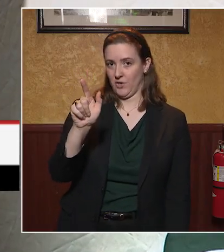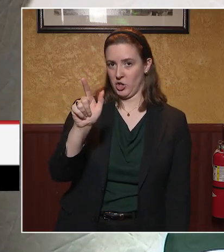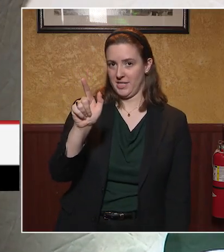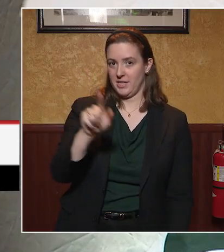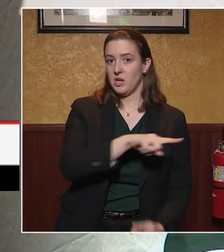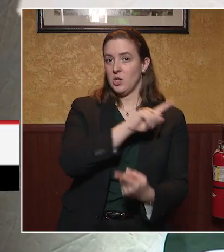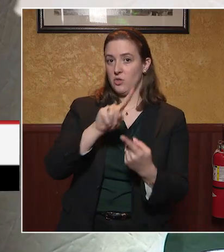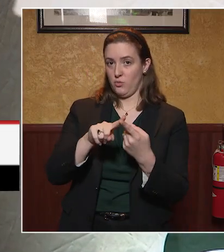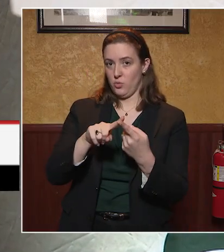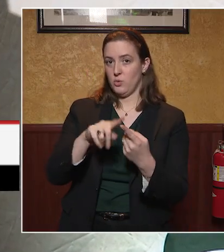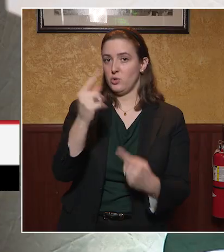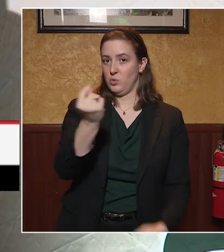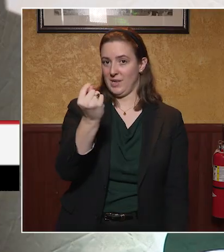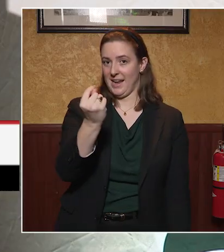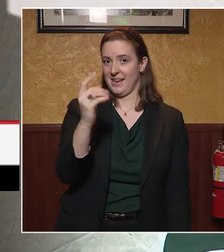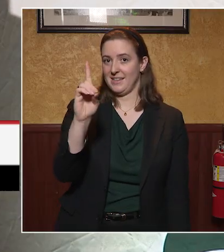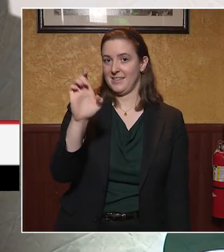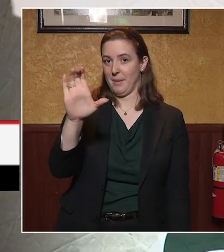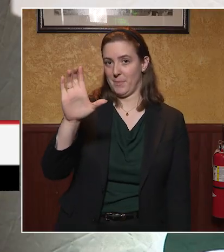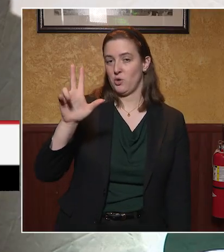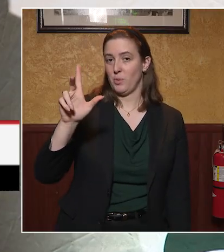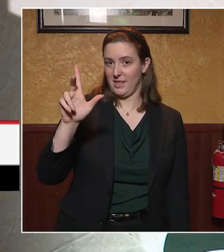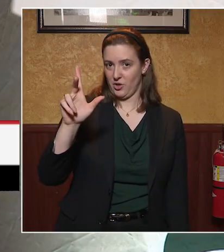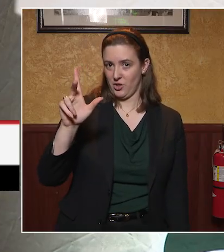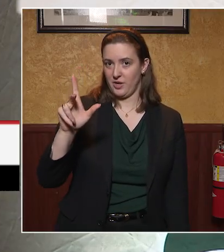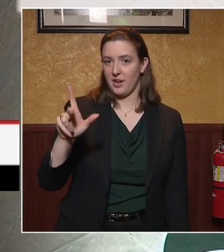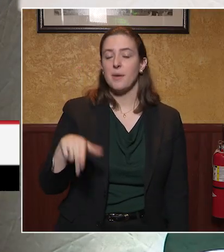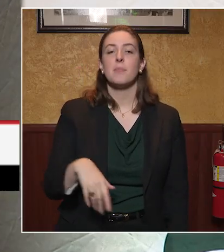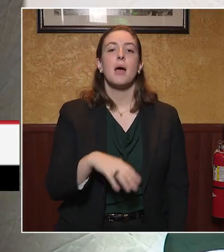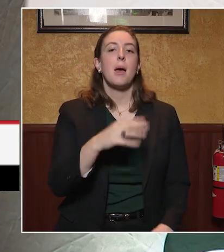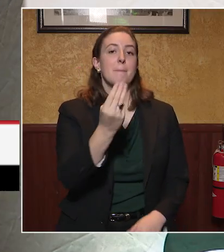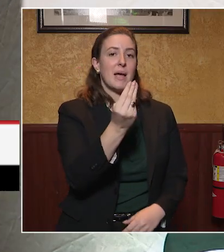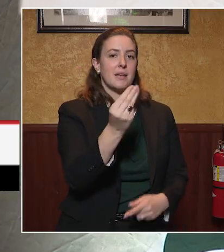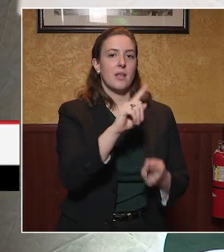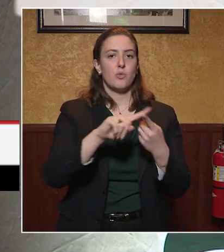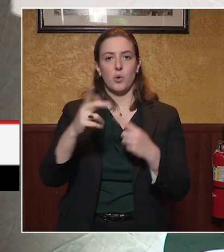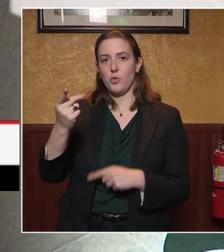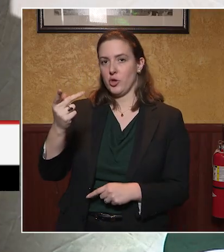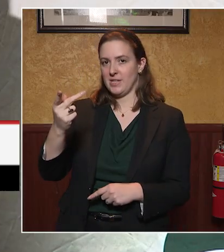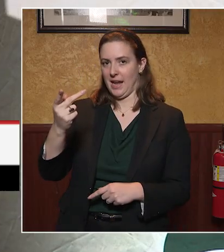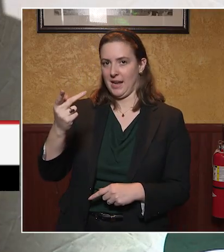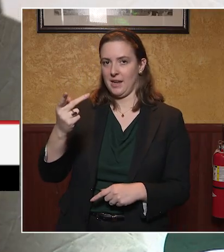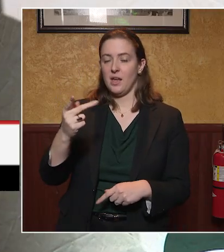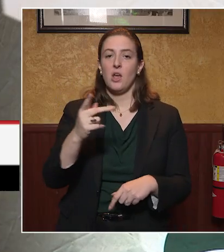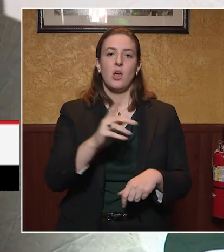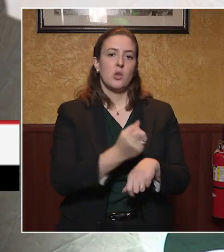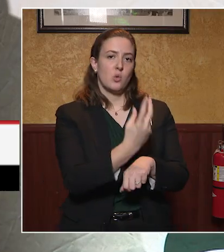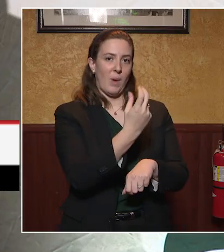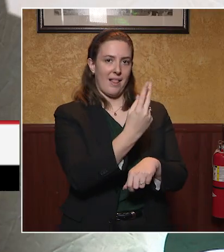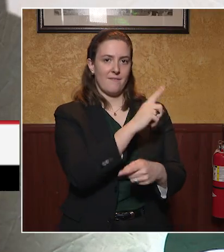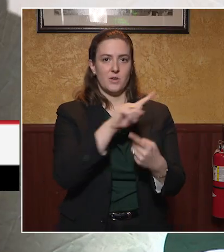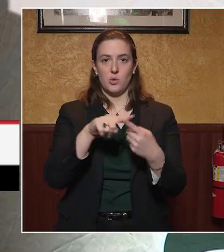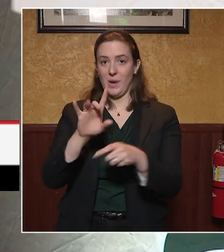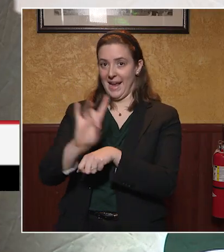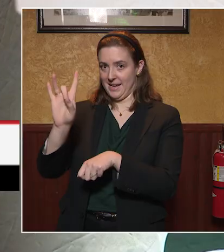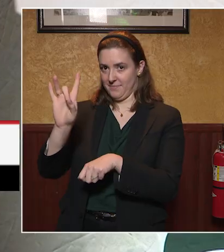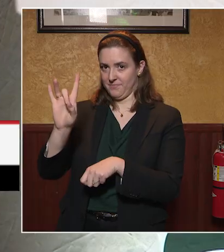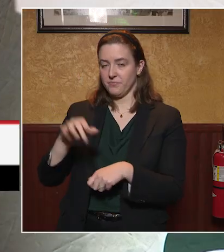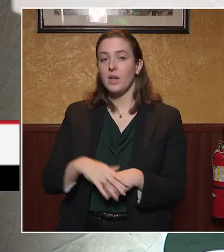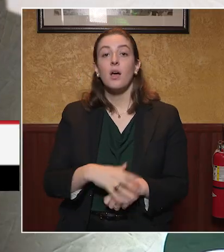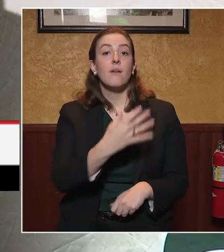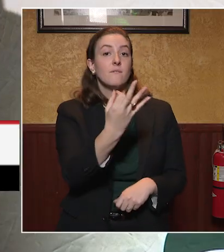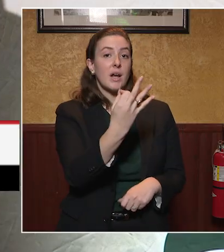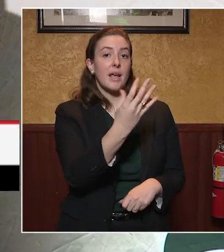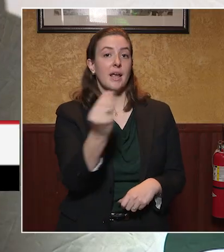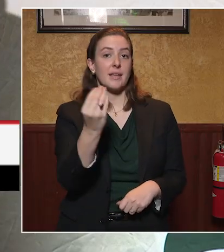Tuesday, December 23rd. Our operating hours are Monday through Thursday from 12 to 8 p.m., and Friday and Saturday from